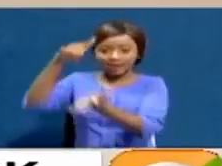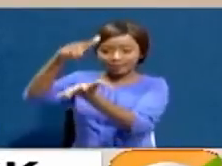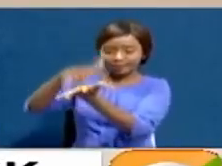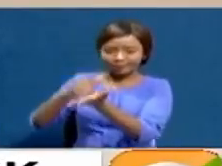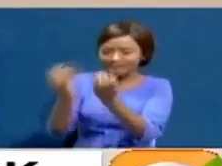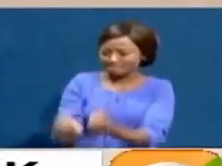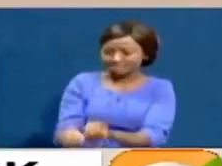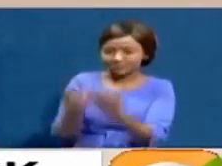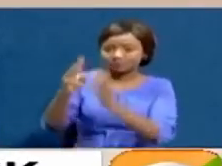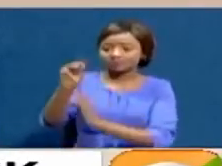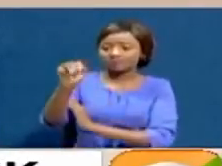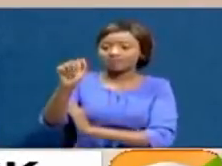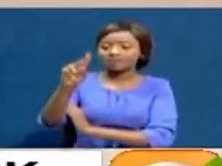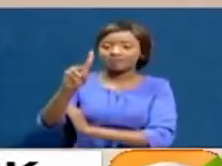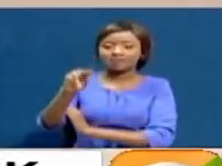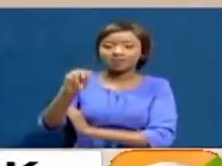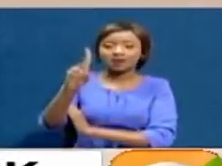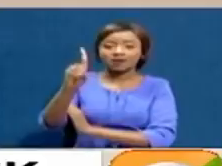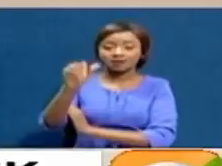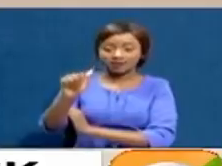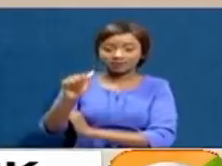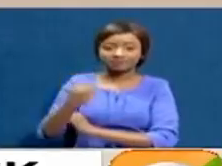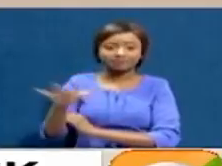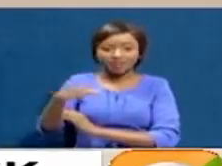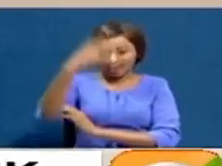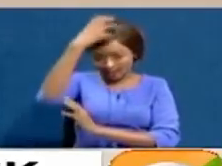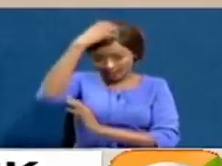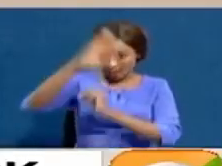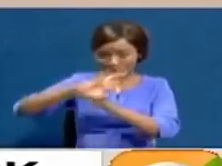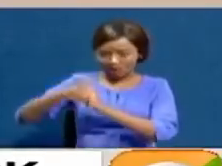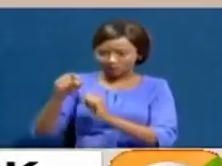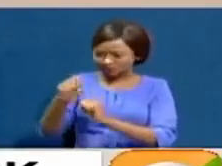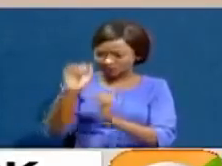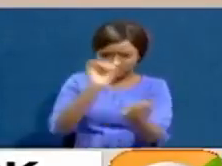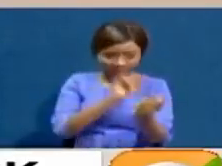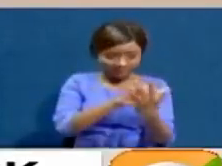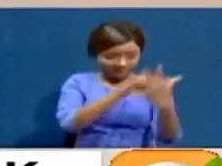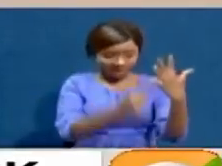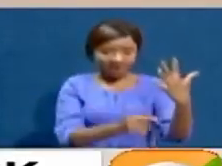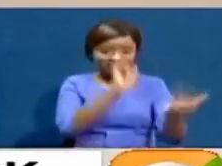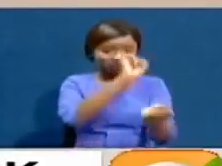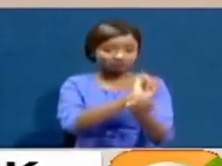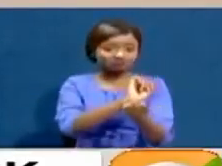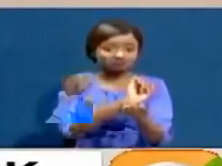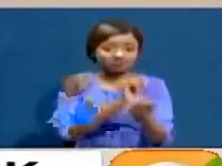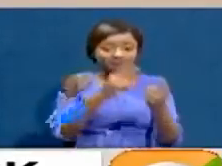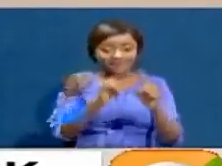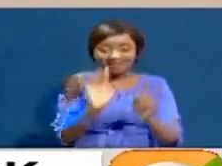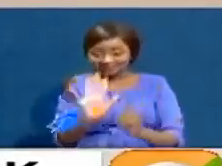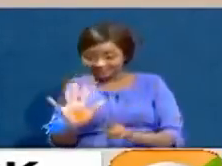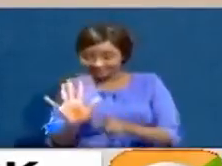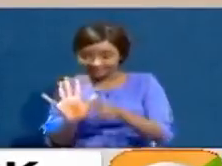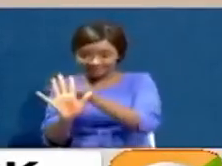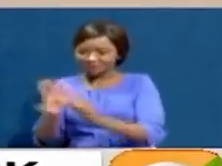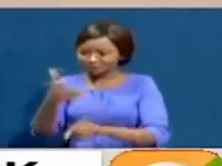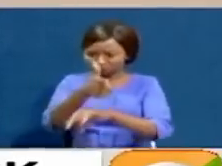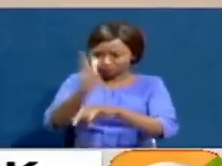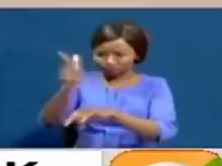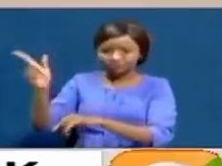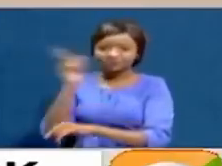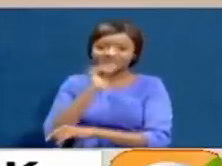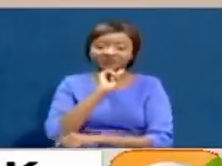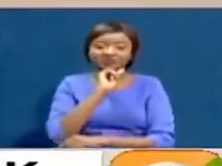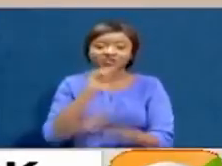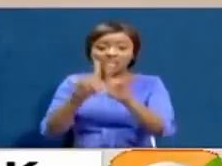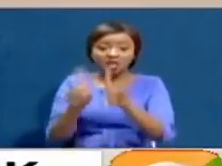Lamu County. The five were arrested after the dawn attack in which five of their colleagues were shot dead, while two light